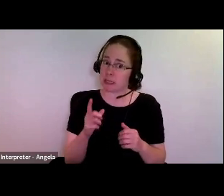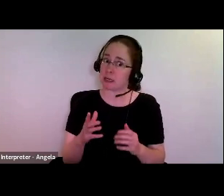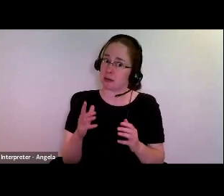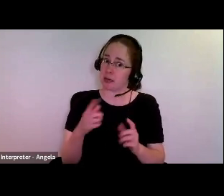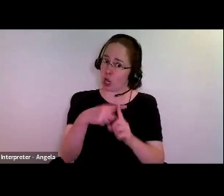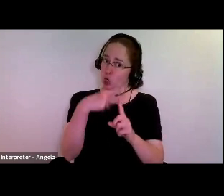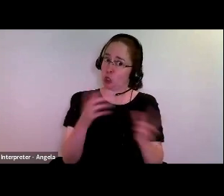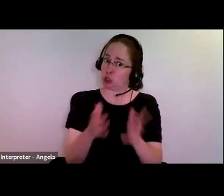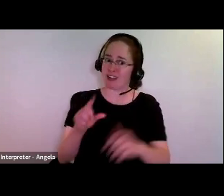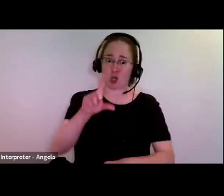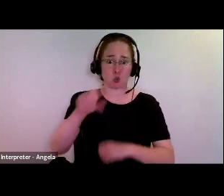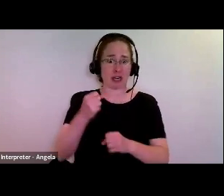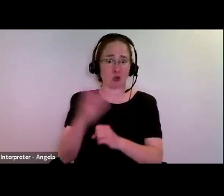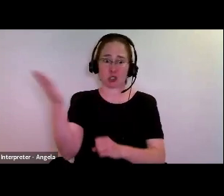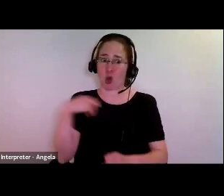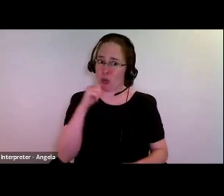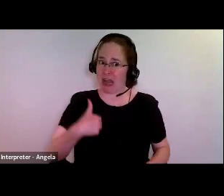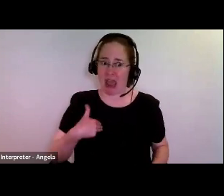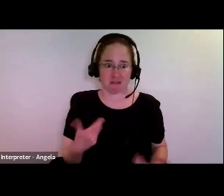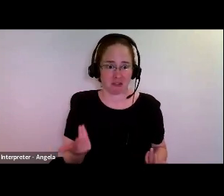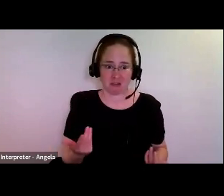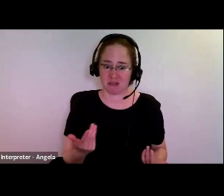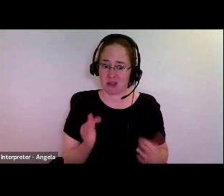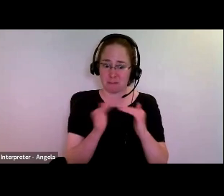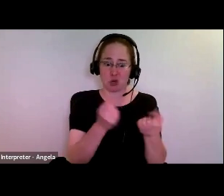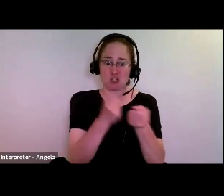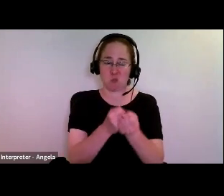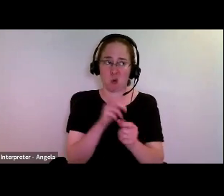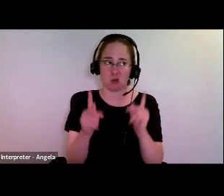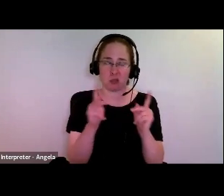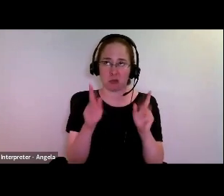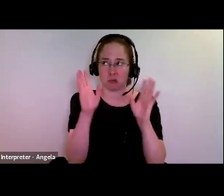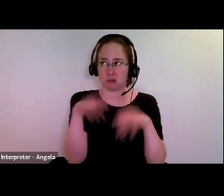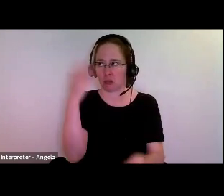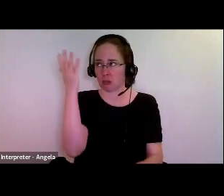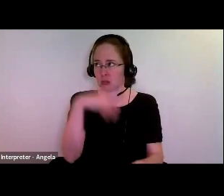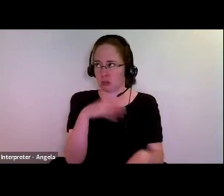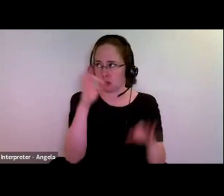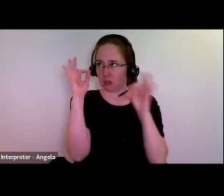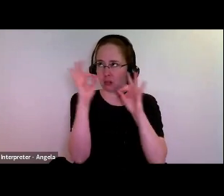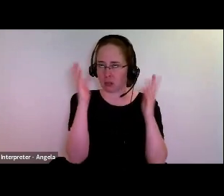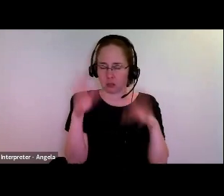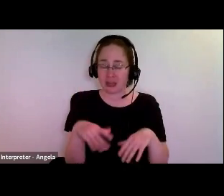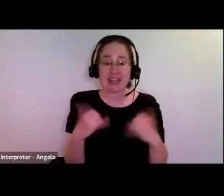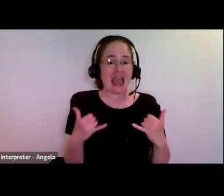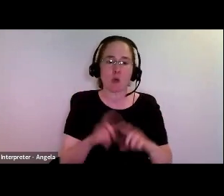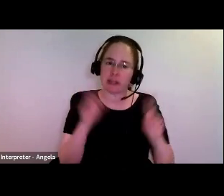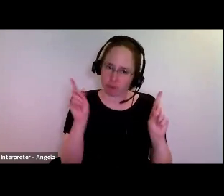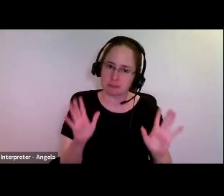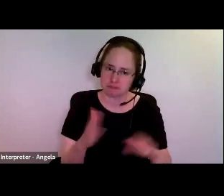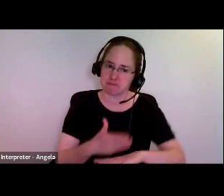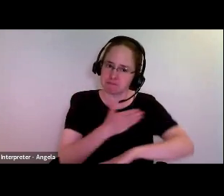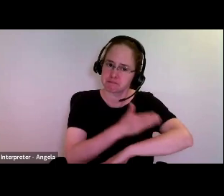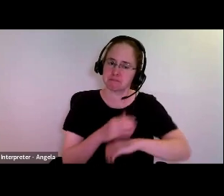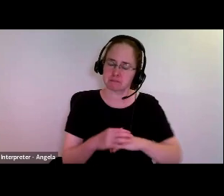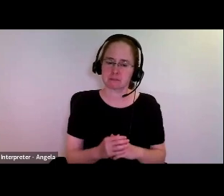We didn't have that 20 years ago. You talk about peer support and people's eyes would glaze over. That's not the case anymore. So there